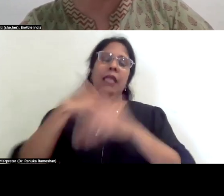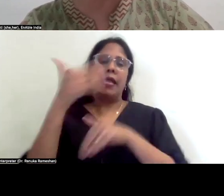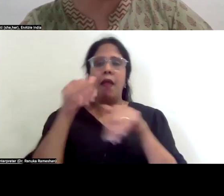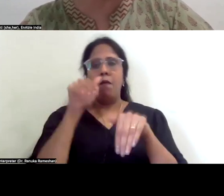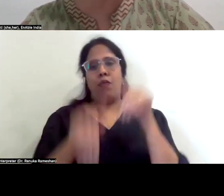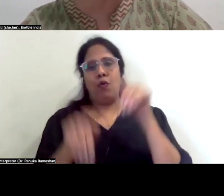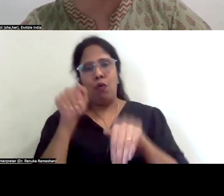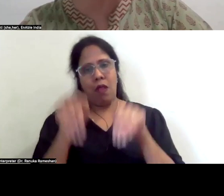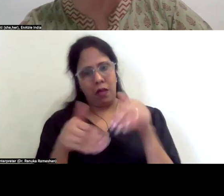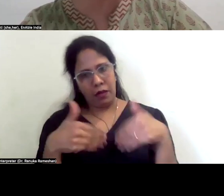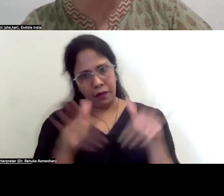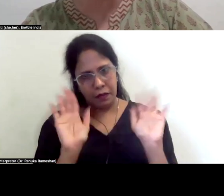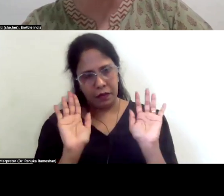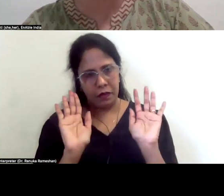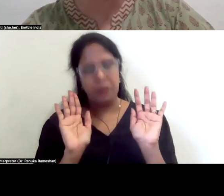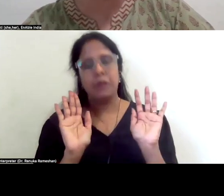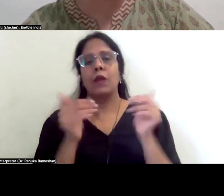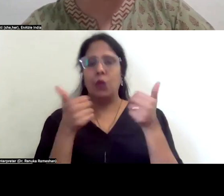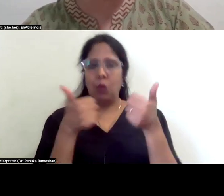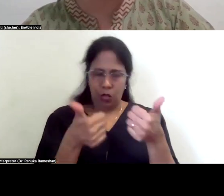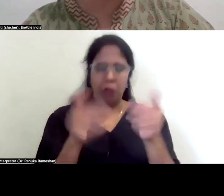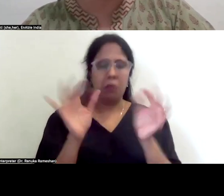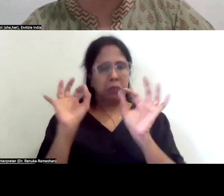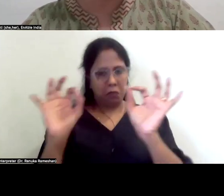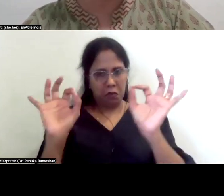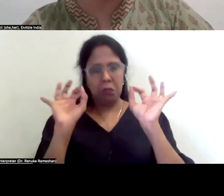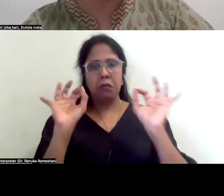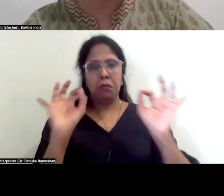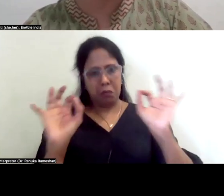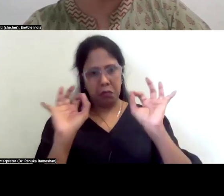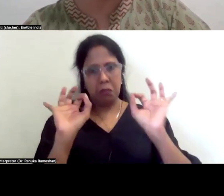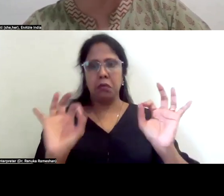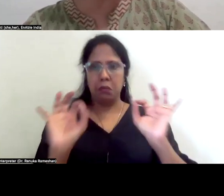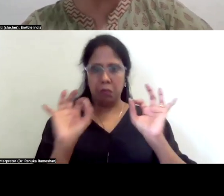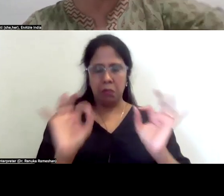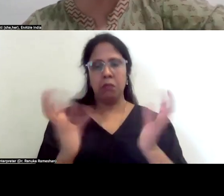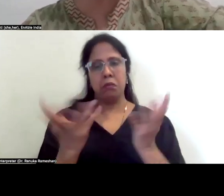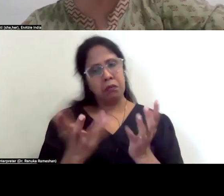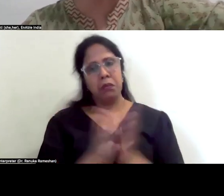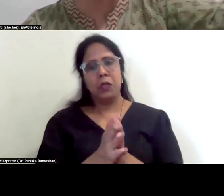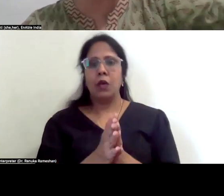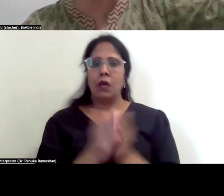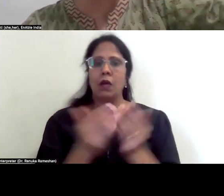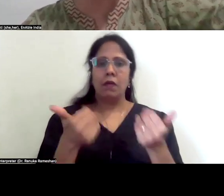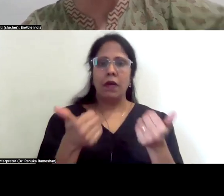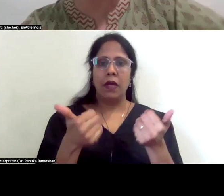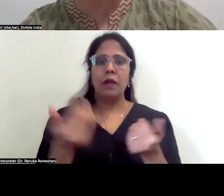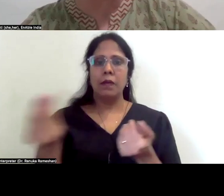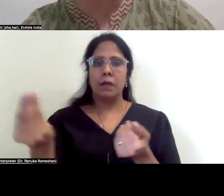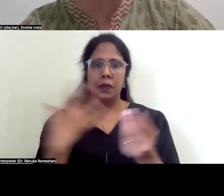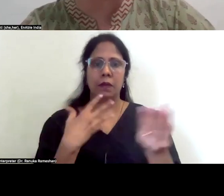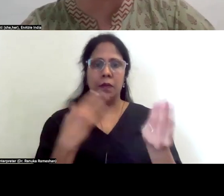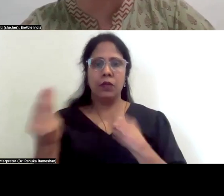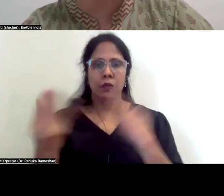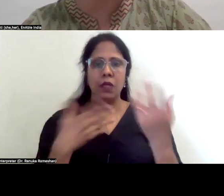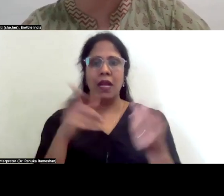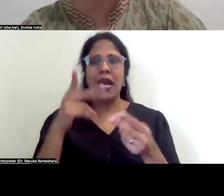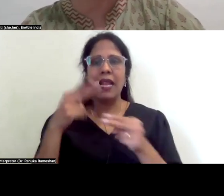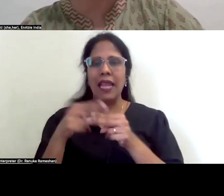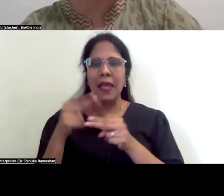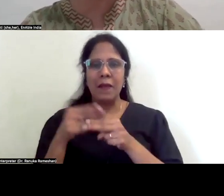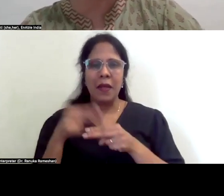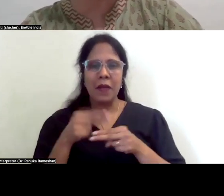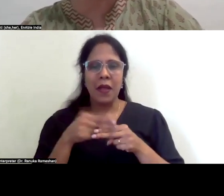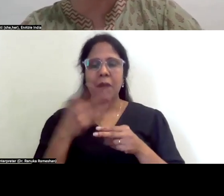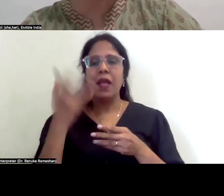said practical. Okay, super. Okay. We have Mitu and Mamta Bush also said yes. Come here and tell me. Maybe then people will be able to hear you. Yeah, Mitu